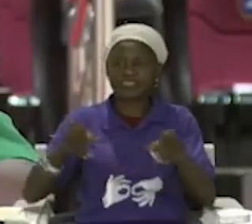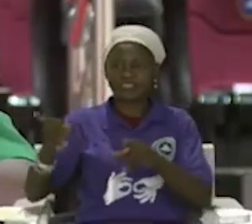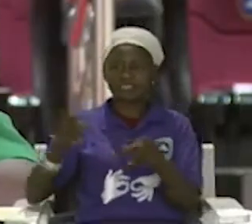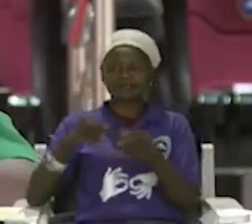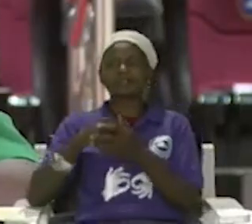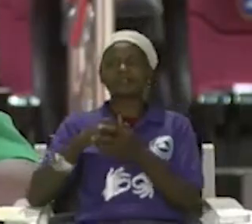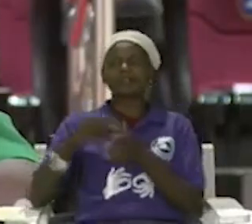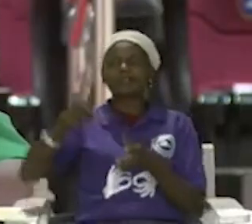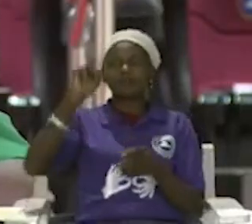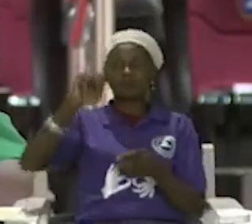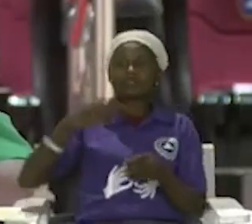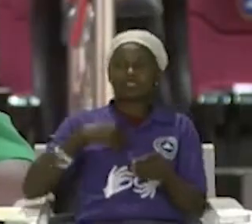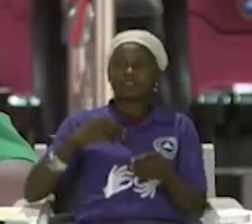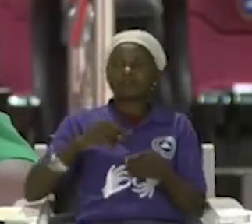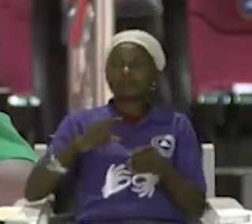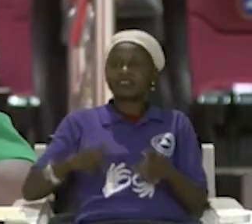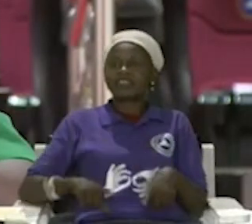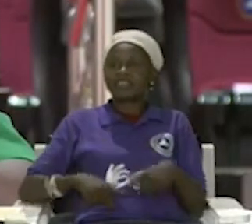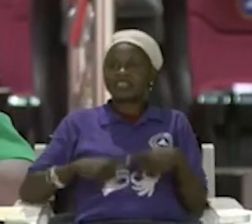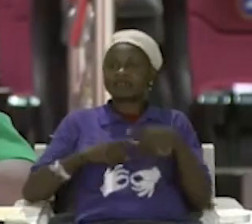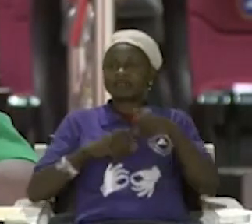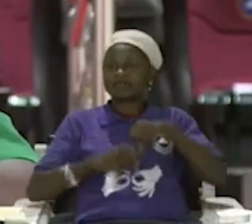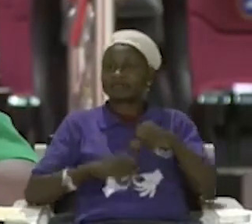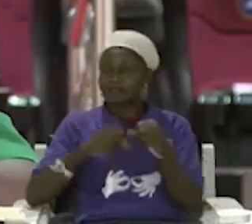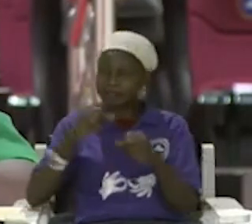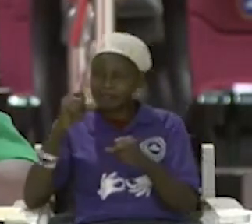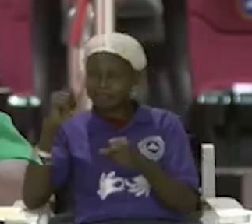You must have a lifestyle of prayer.